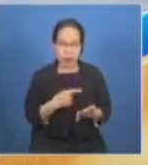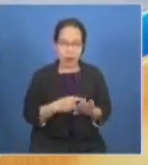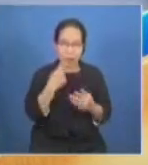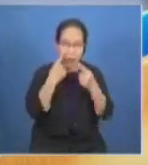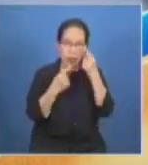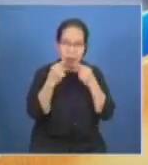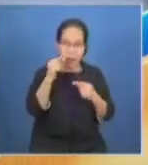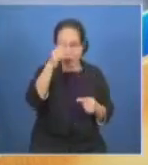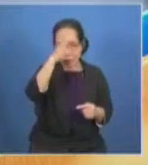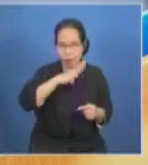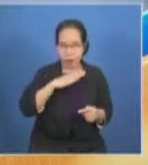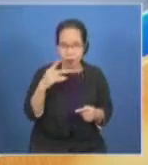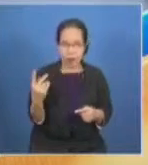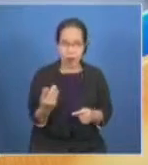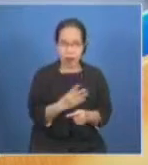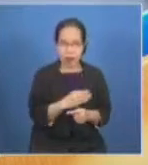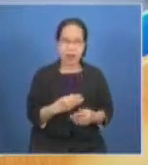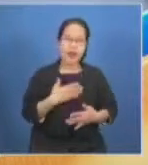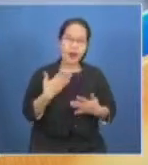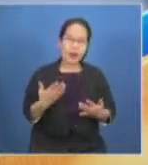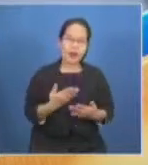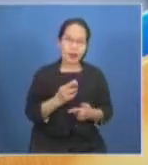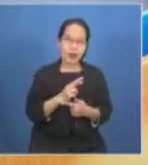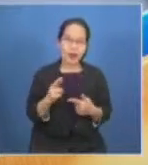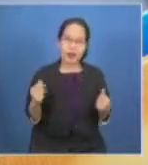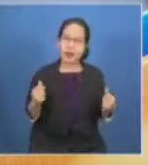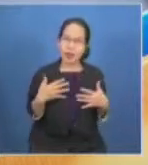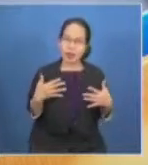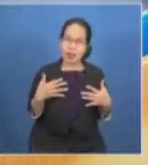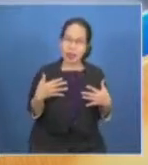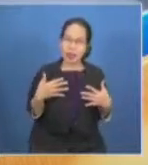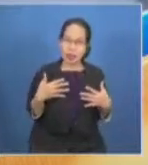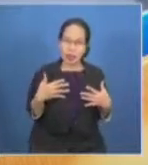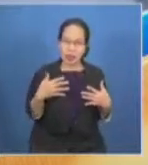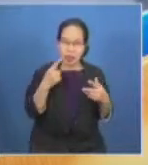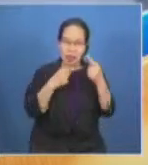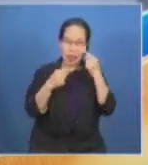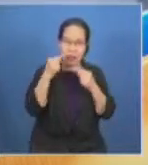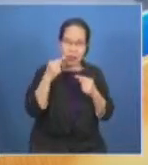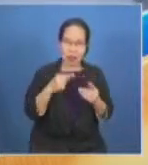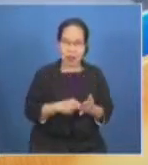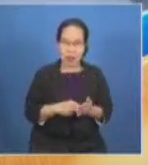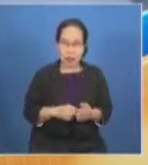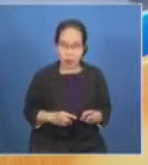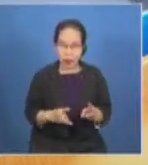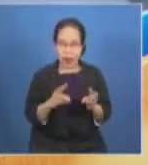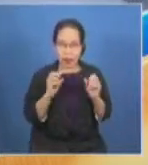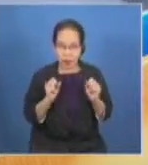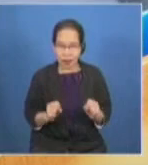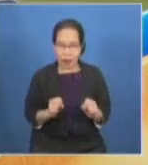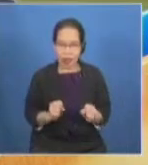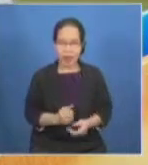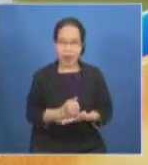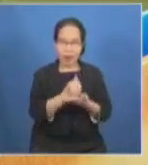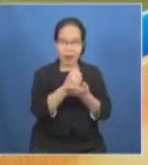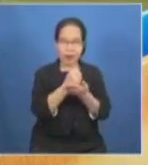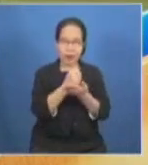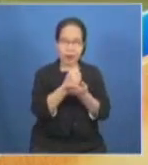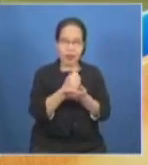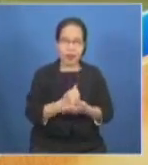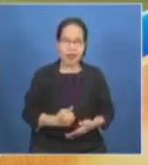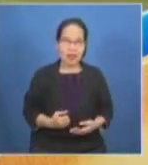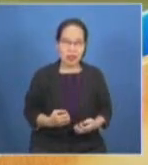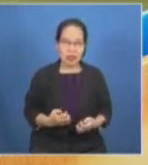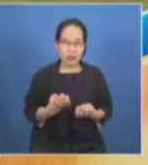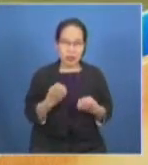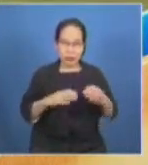can promote physical being. Sometimes because of too much fear, you cry, and this